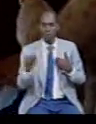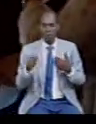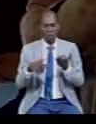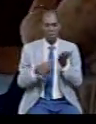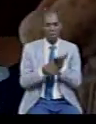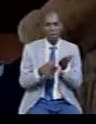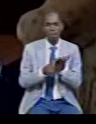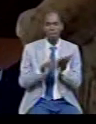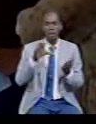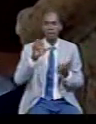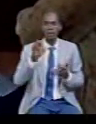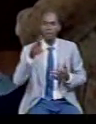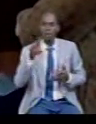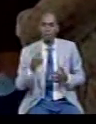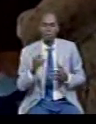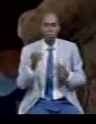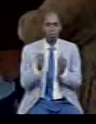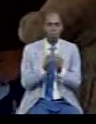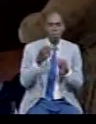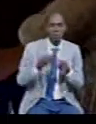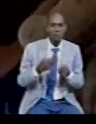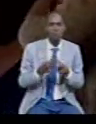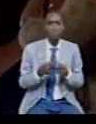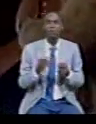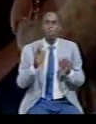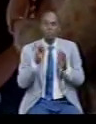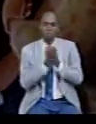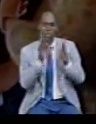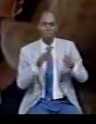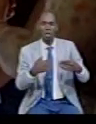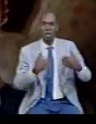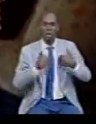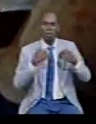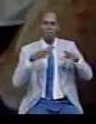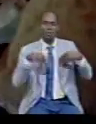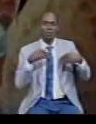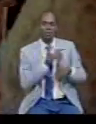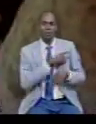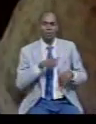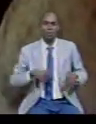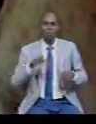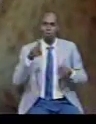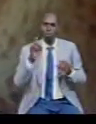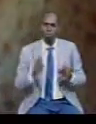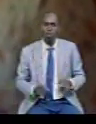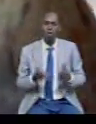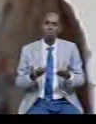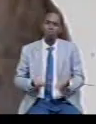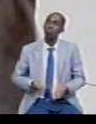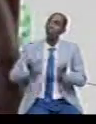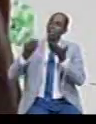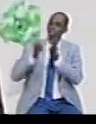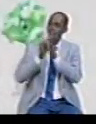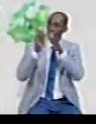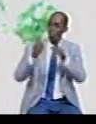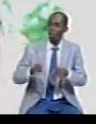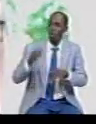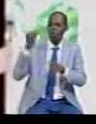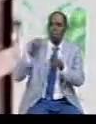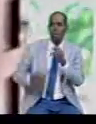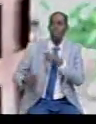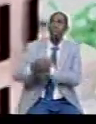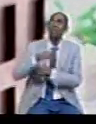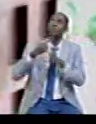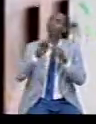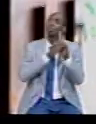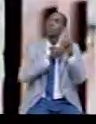have the contact address. He has given himself to the Lord, and you want to present him on the final day before the Lord. And the vow